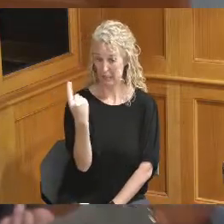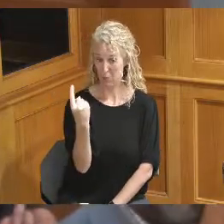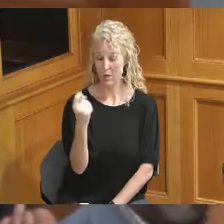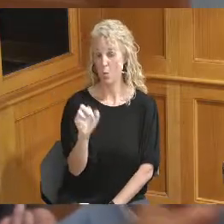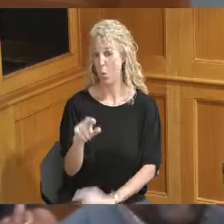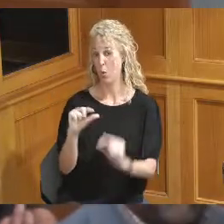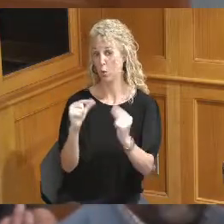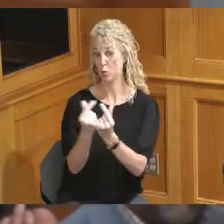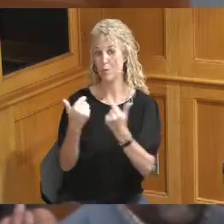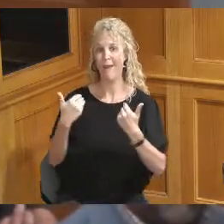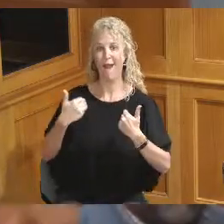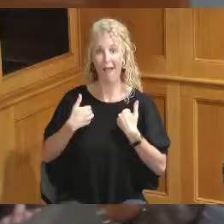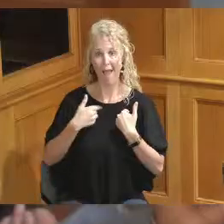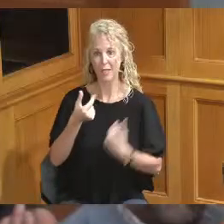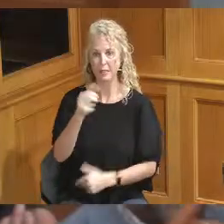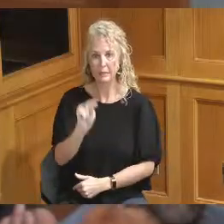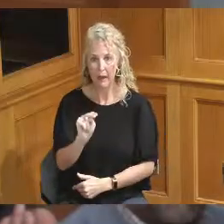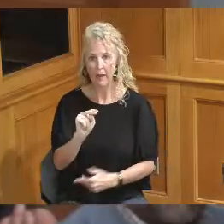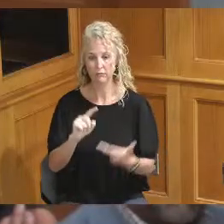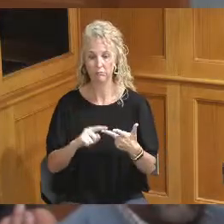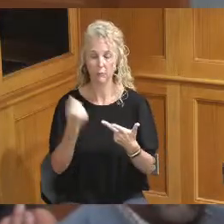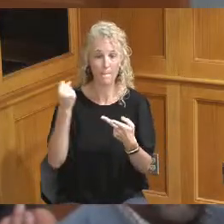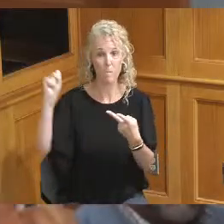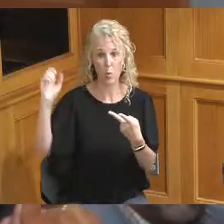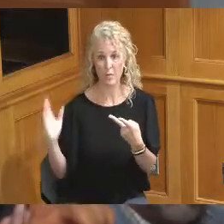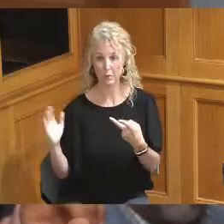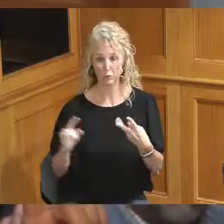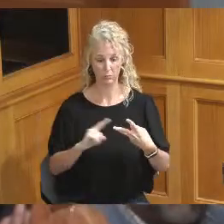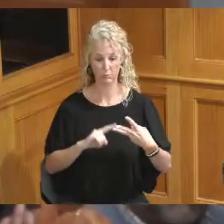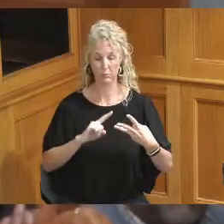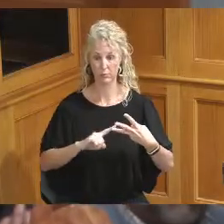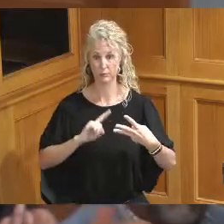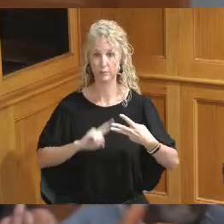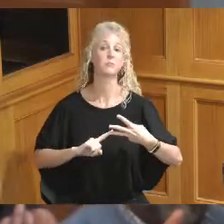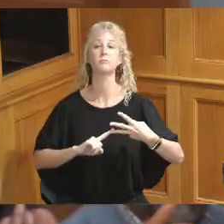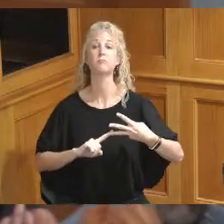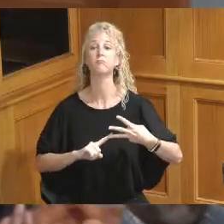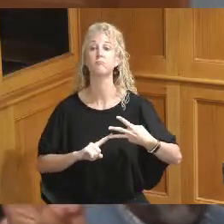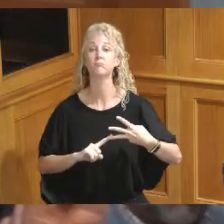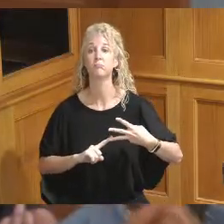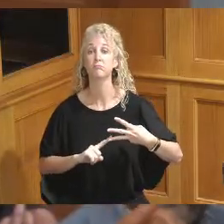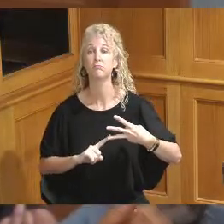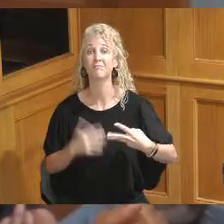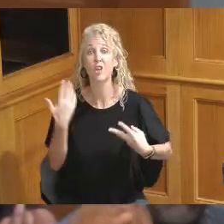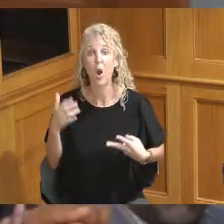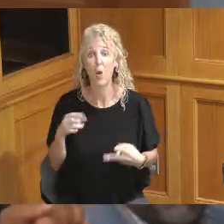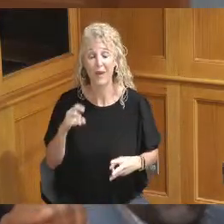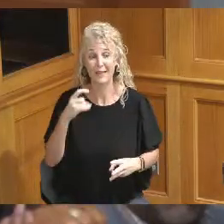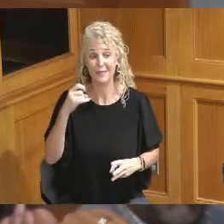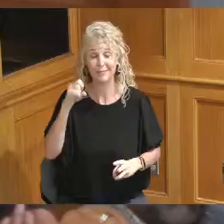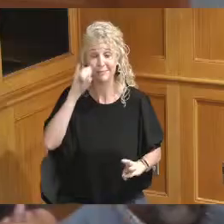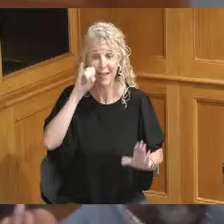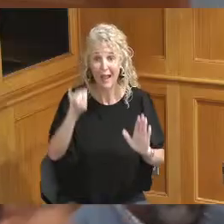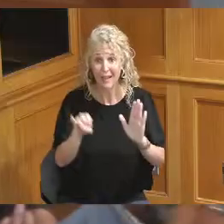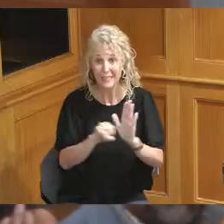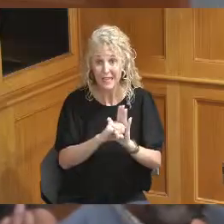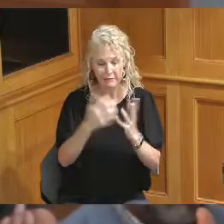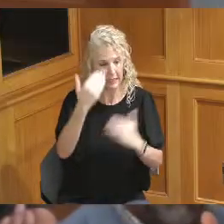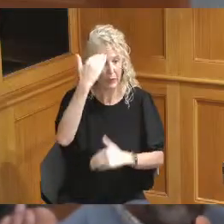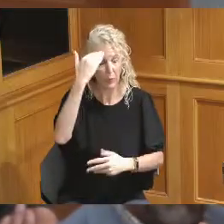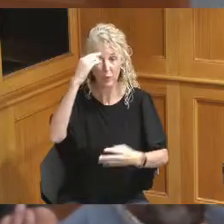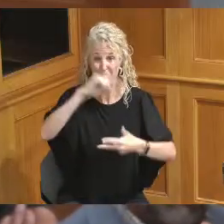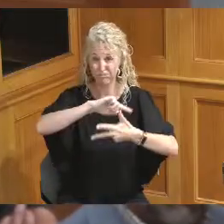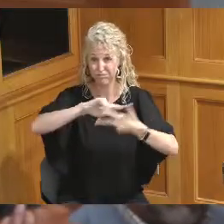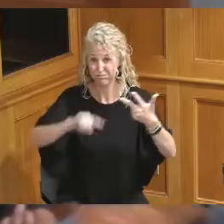A, armed, is B, a protester of any kind, has been identified with certainty. If they haven't